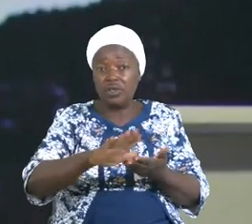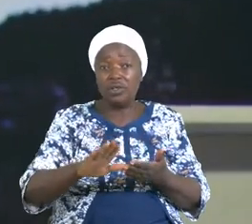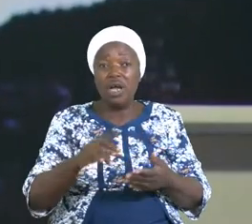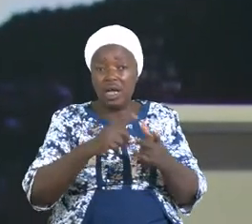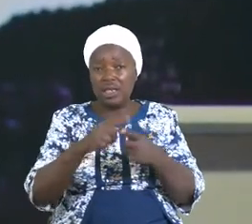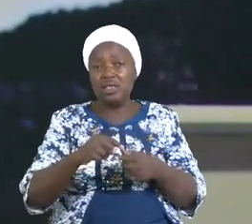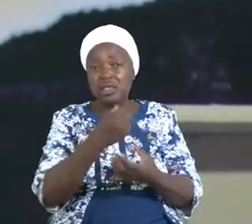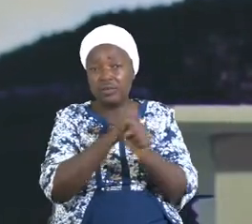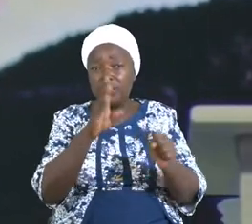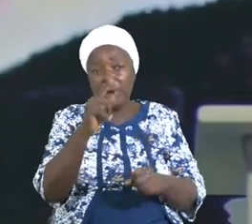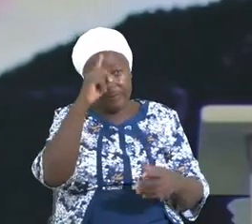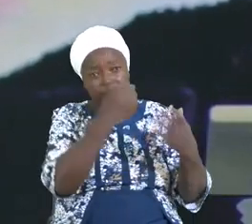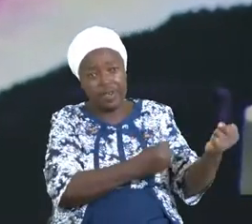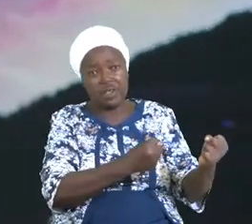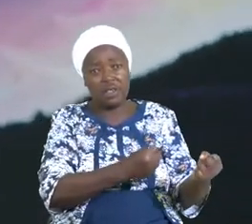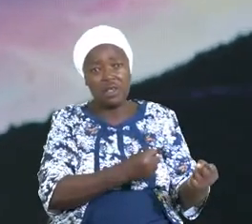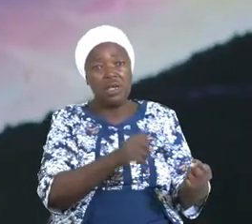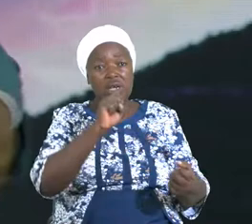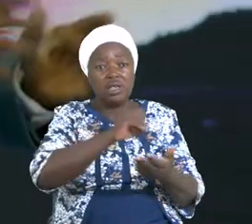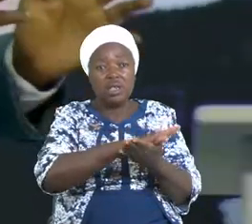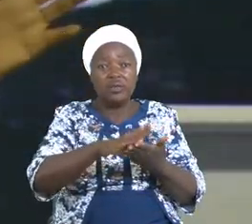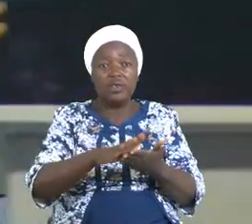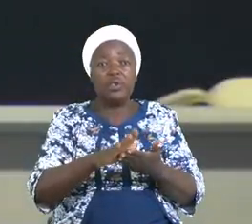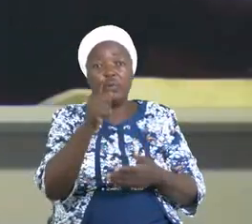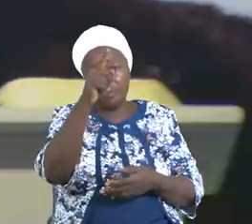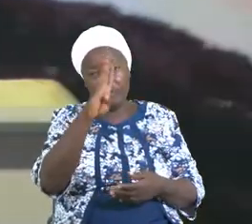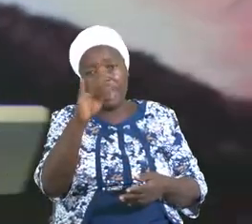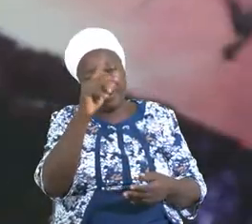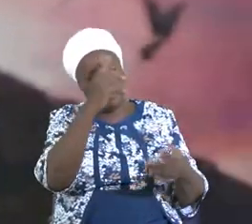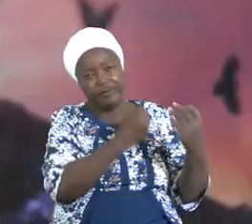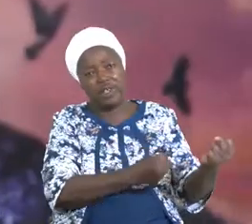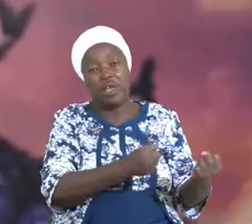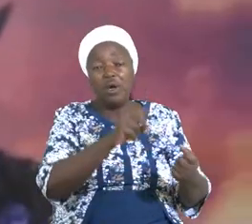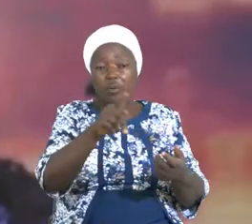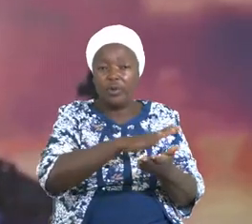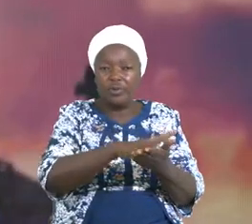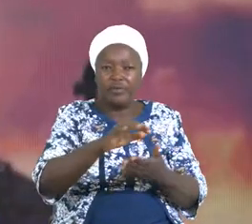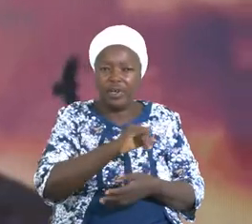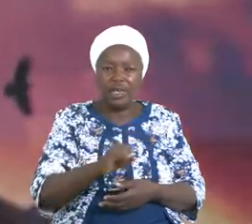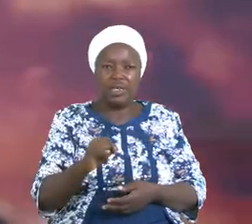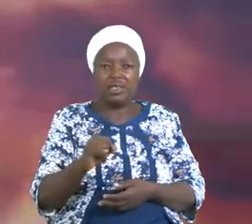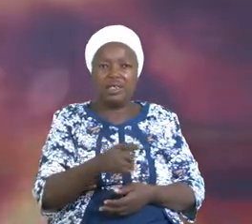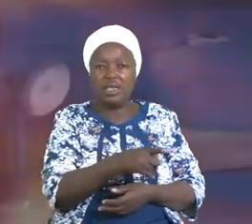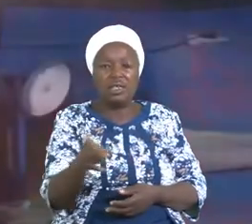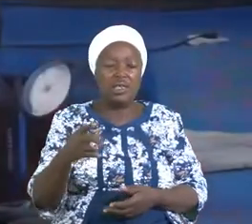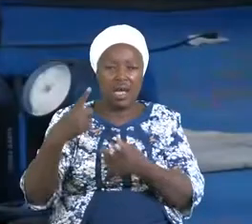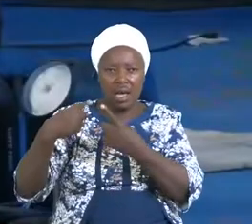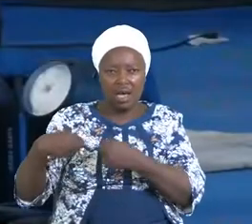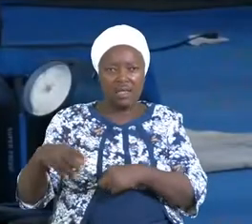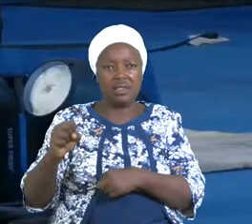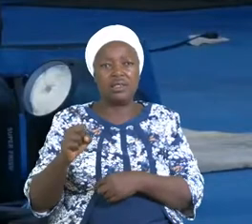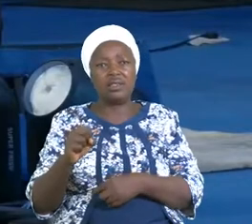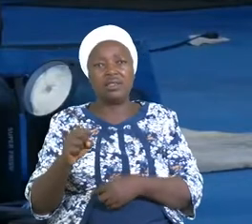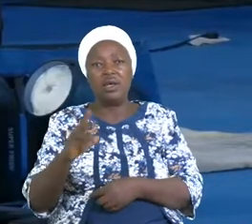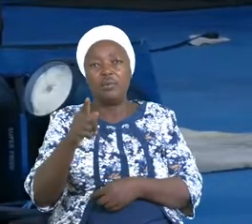faith. Sanctification by faith. Purifying their hearts by